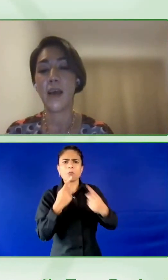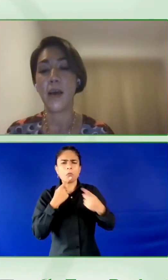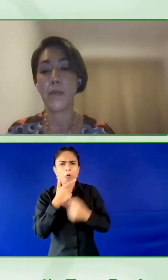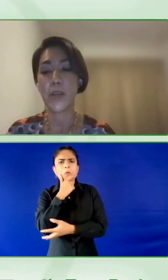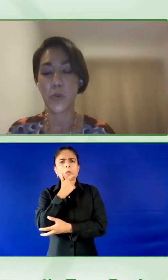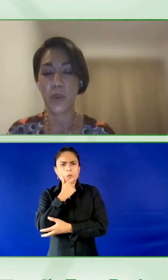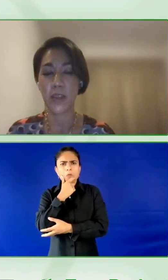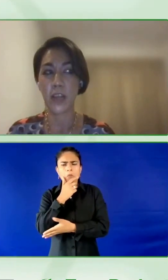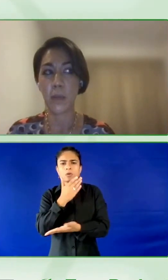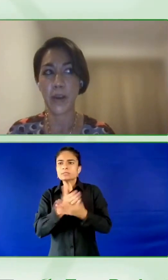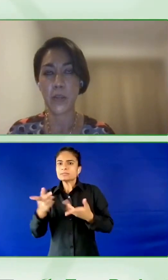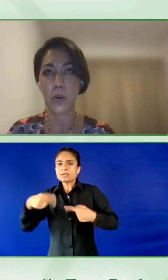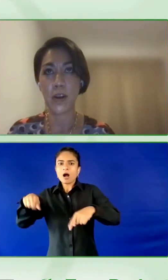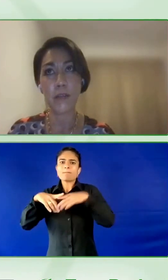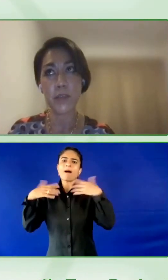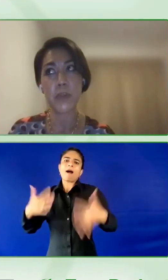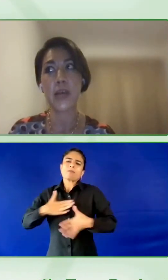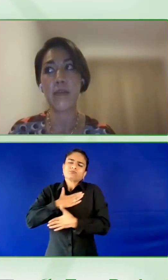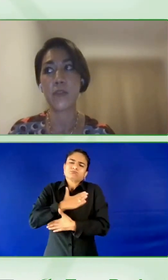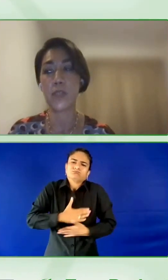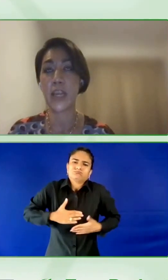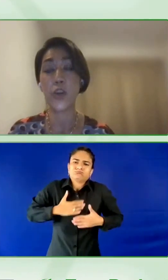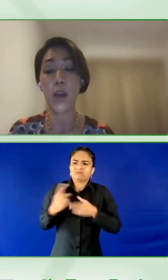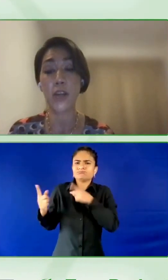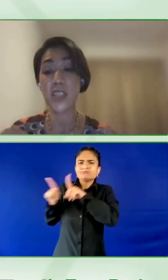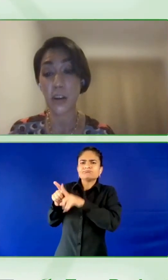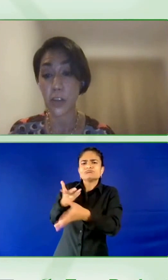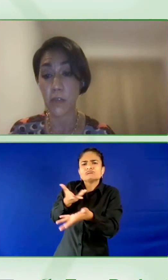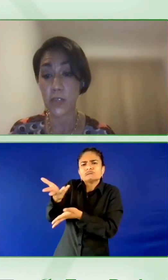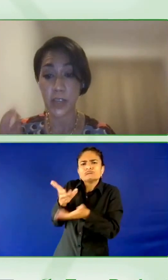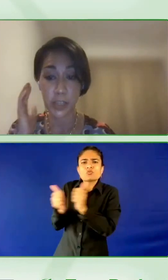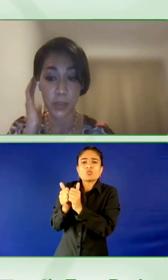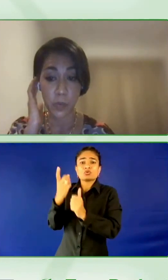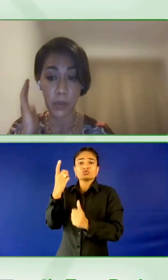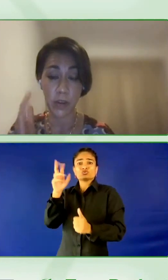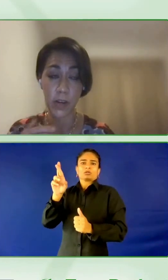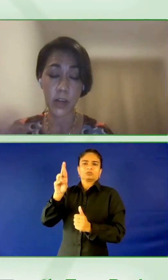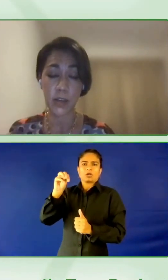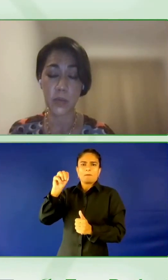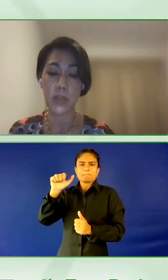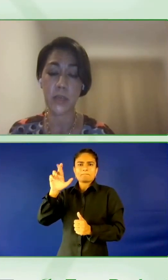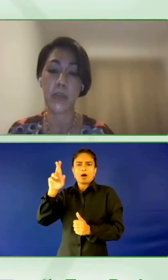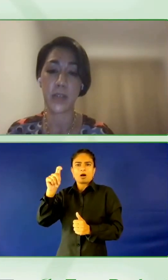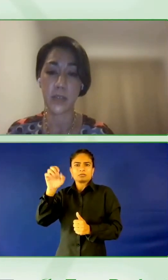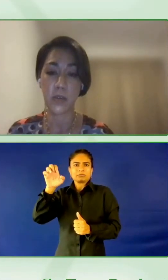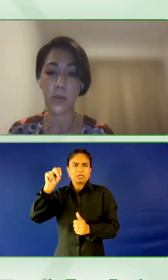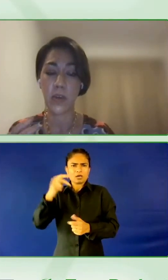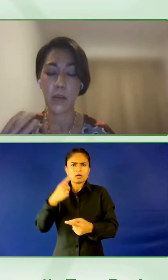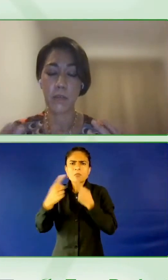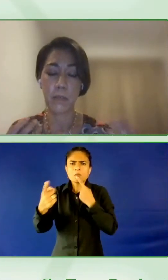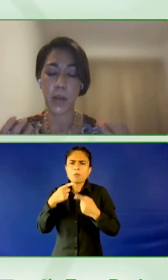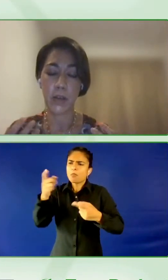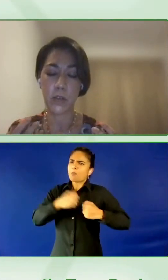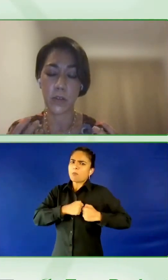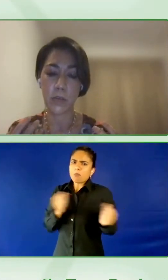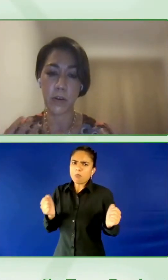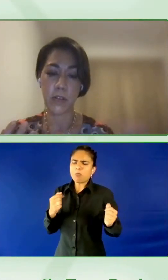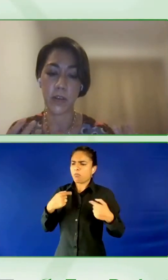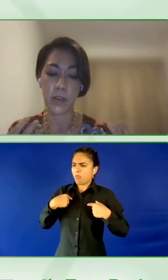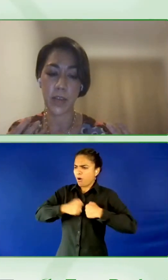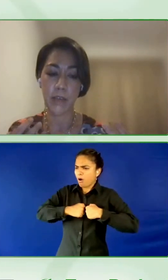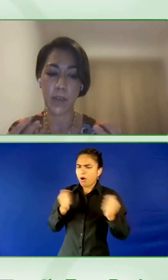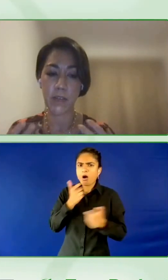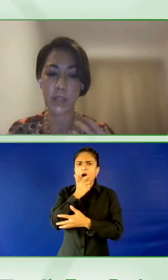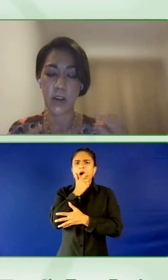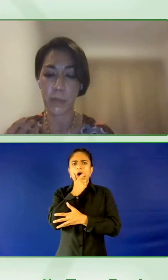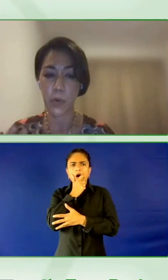appropriately. Because we found that a lot of parents were uncomfortable they didn't know how to start the conversation with their young adults with disabilities. So Dr.